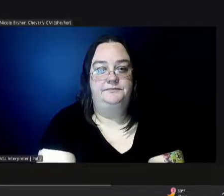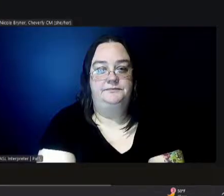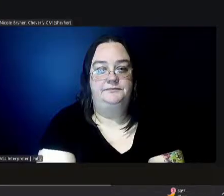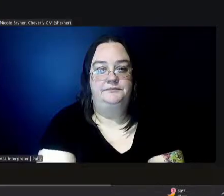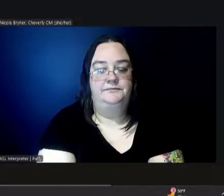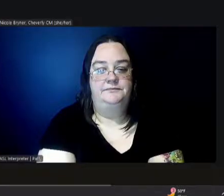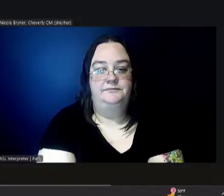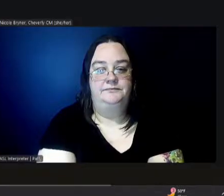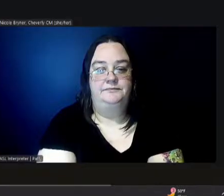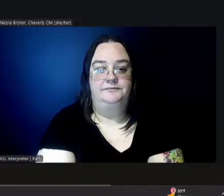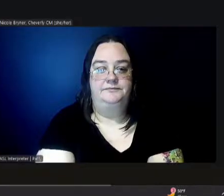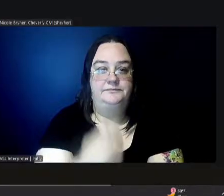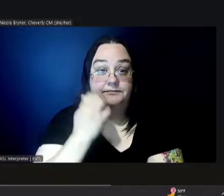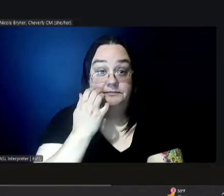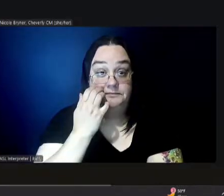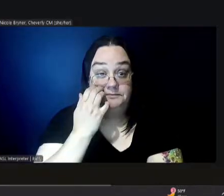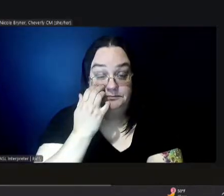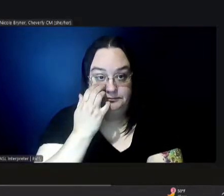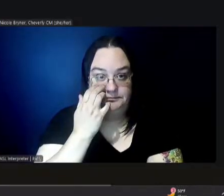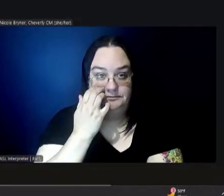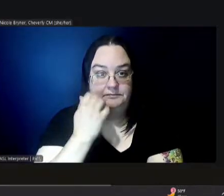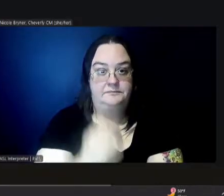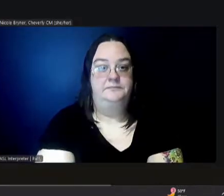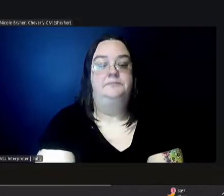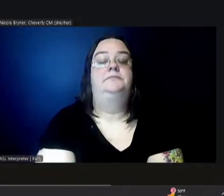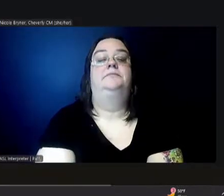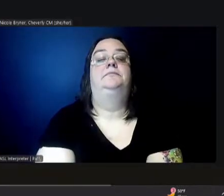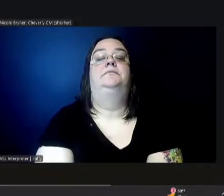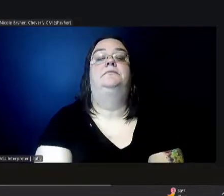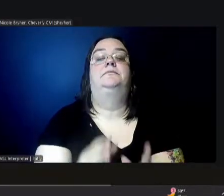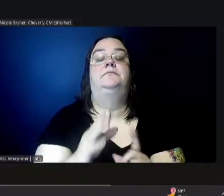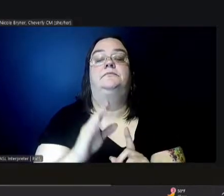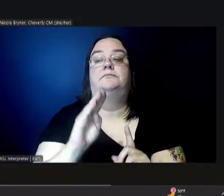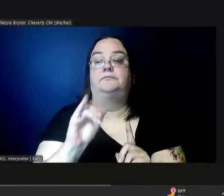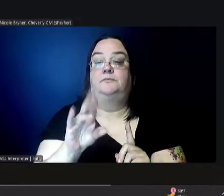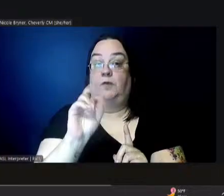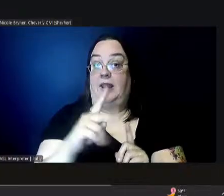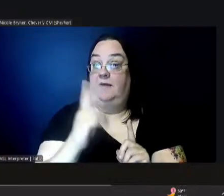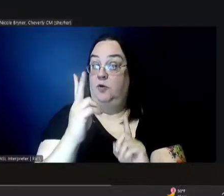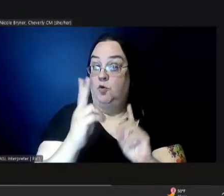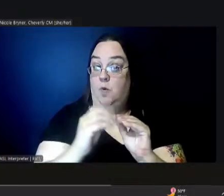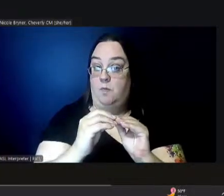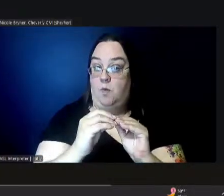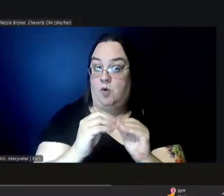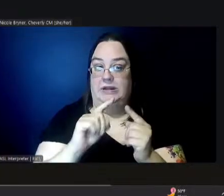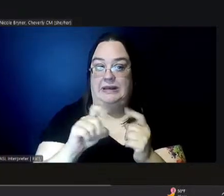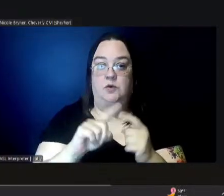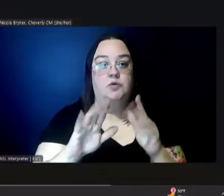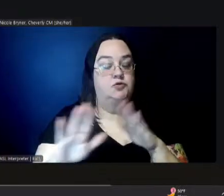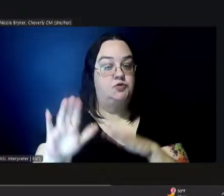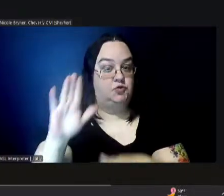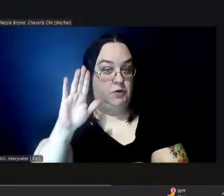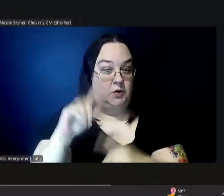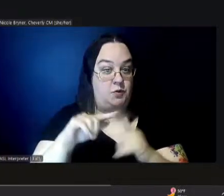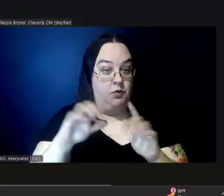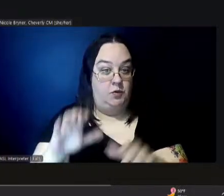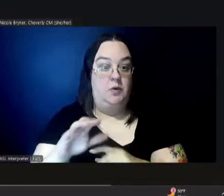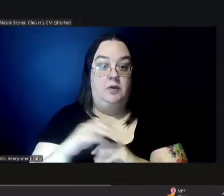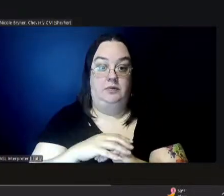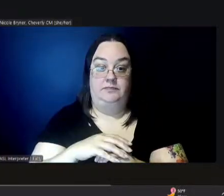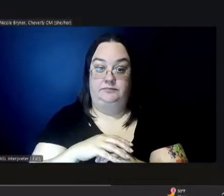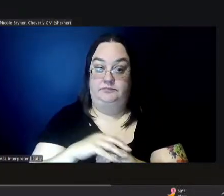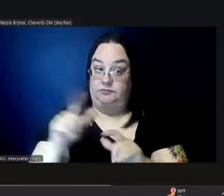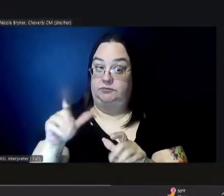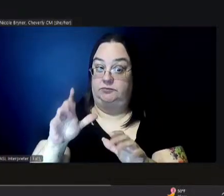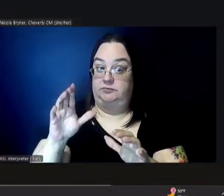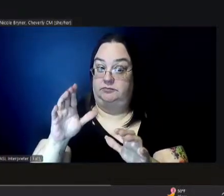didn't know. All right, we have 2 more swearing-ins to do. You're staging this, Mr. Galloway? You are. I'm just Okay. wanted to make